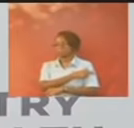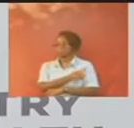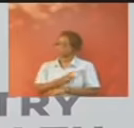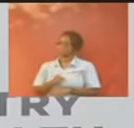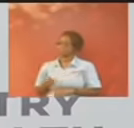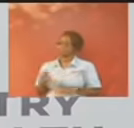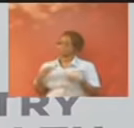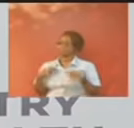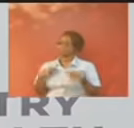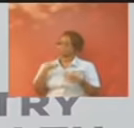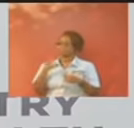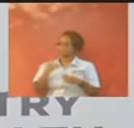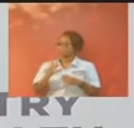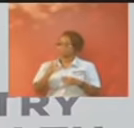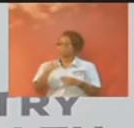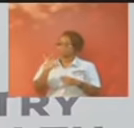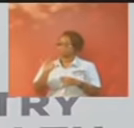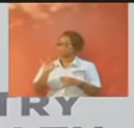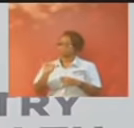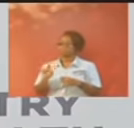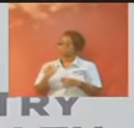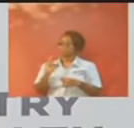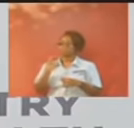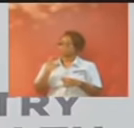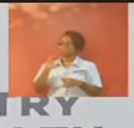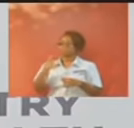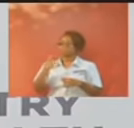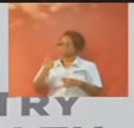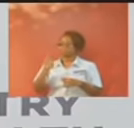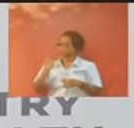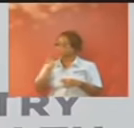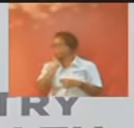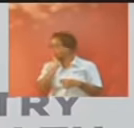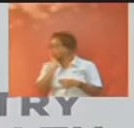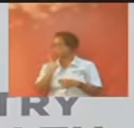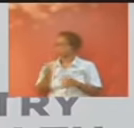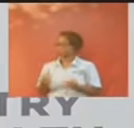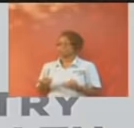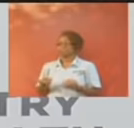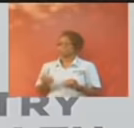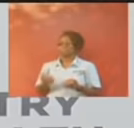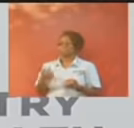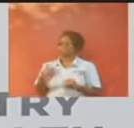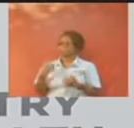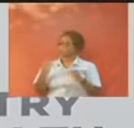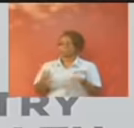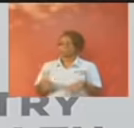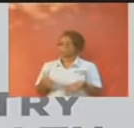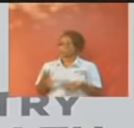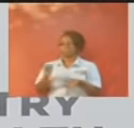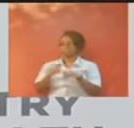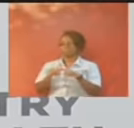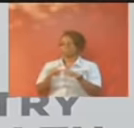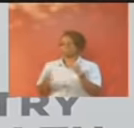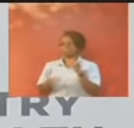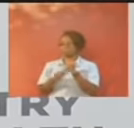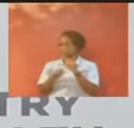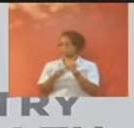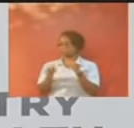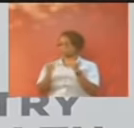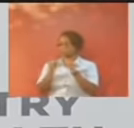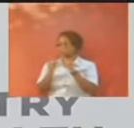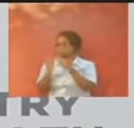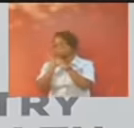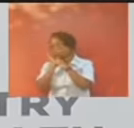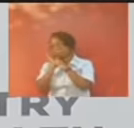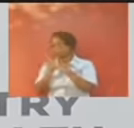ICU beds present in our system at present, and we can upscale that number to 91